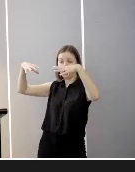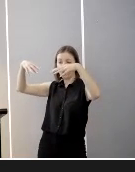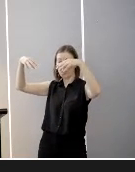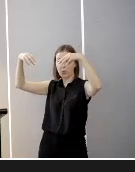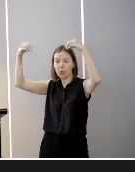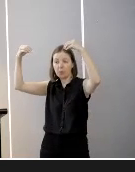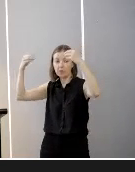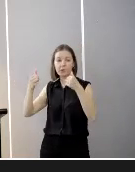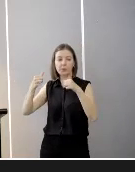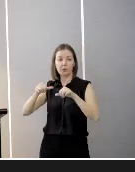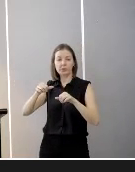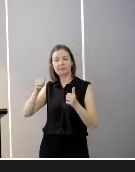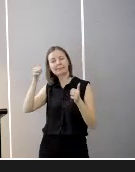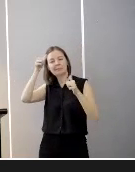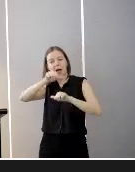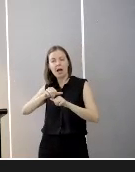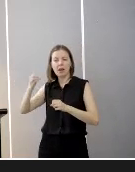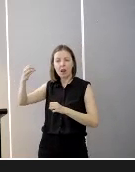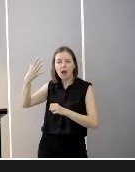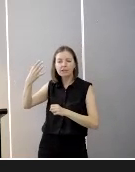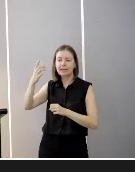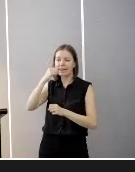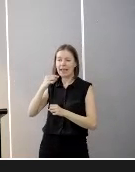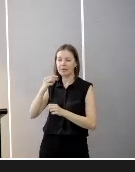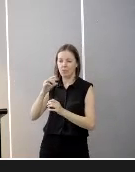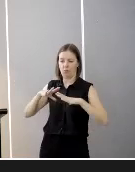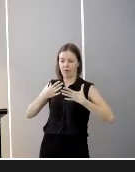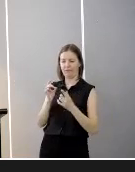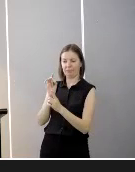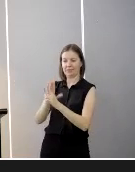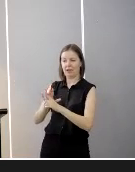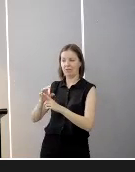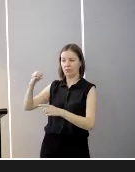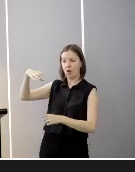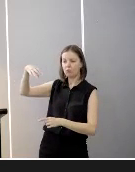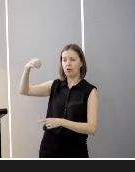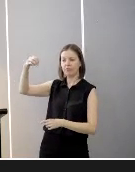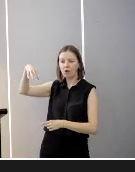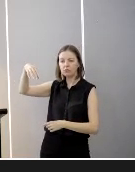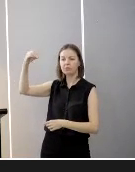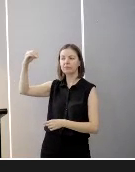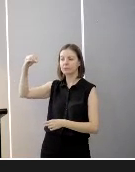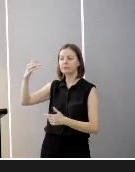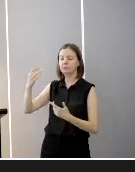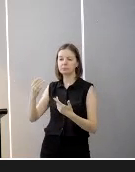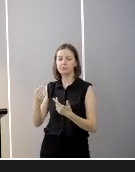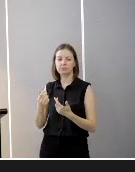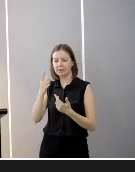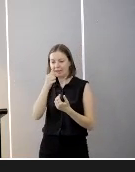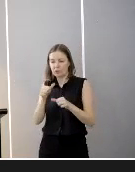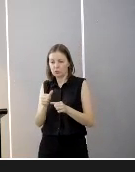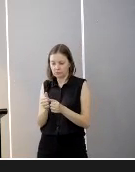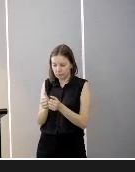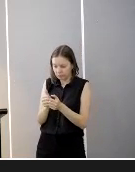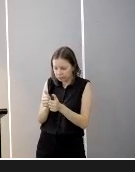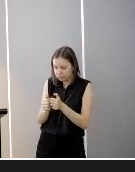smart lights, which kind of you can program to turn off and turn on at different times, using certain apps